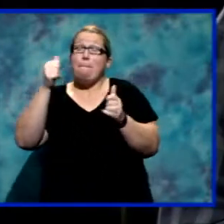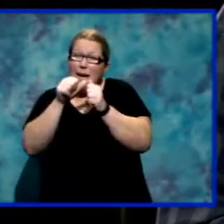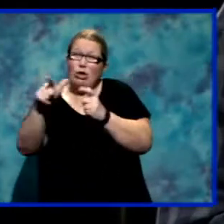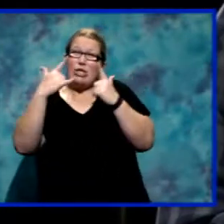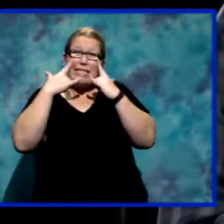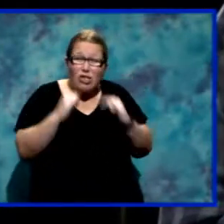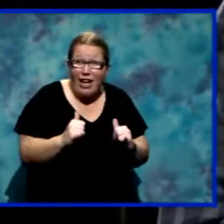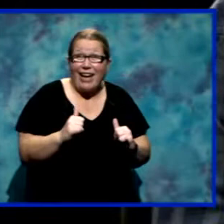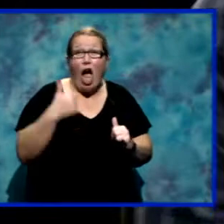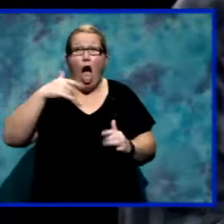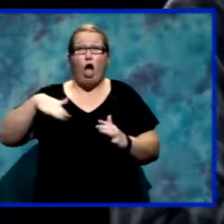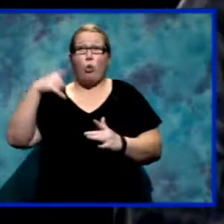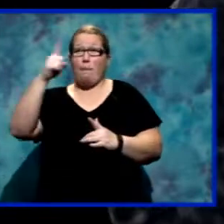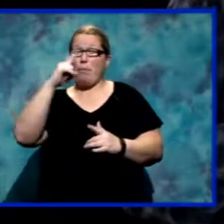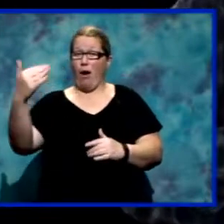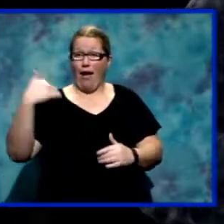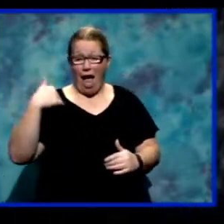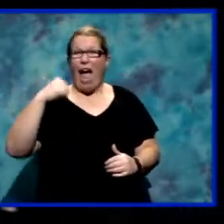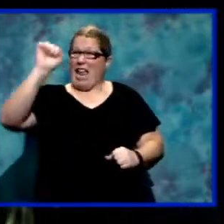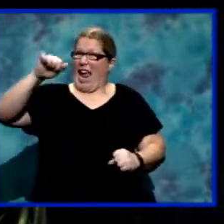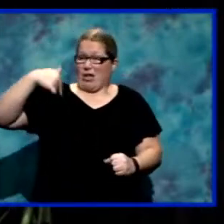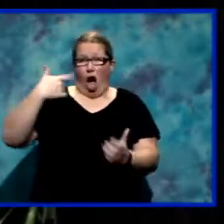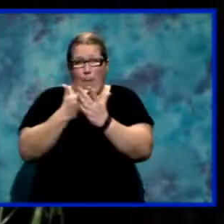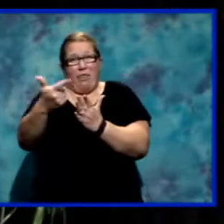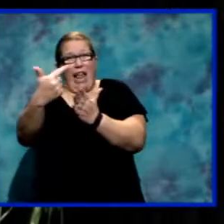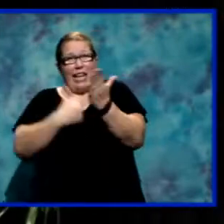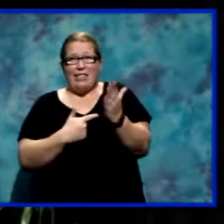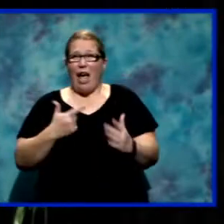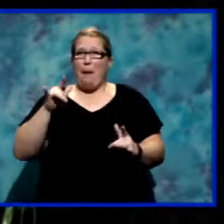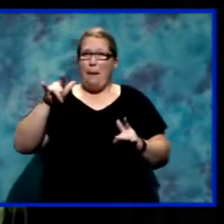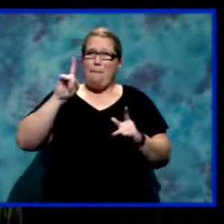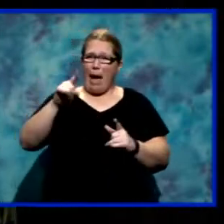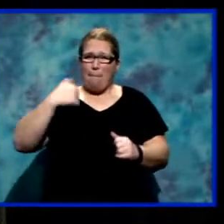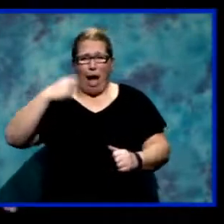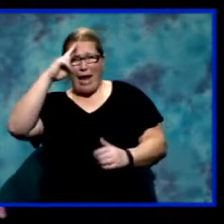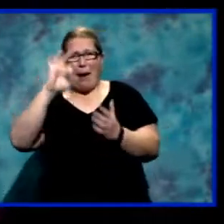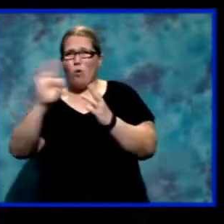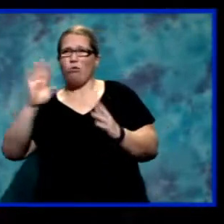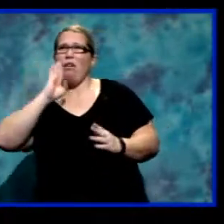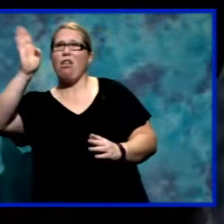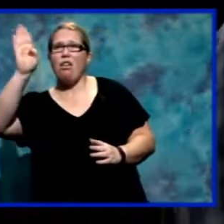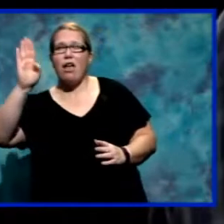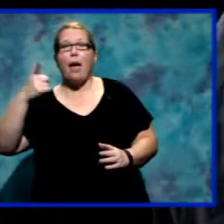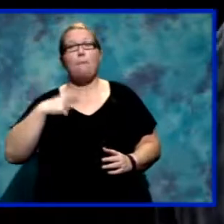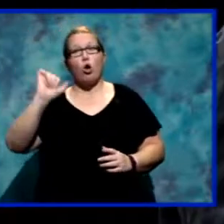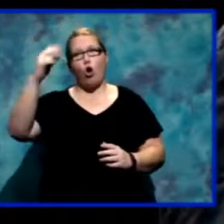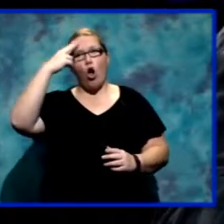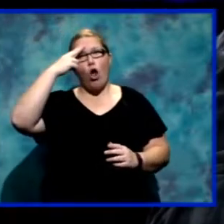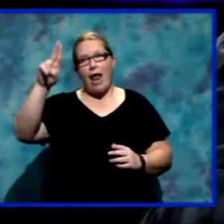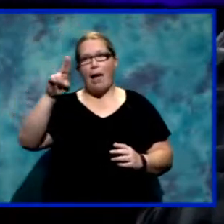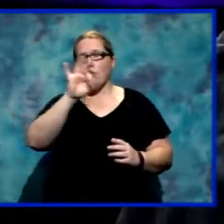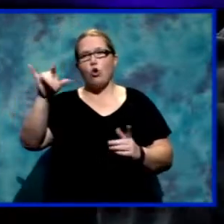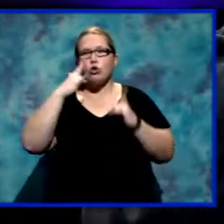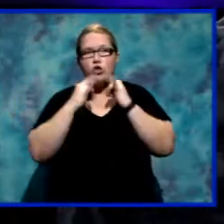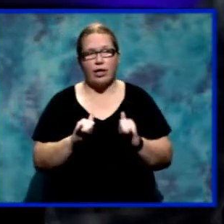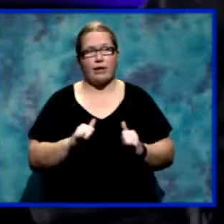don't want anyone coming to me and saying, well, I'm a foundation member, and how come my name wasn't read out? Well, your name wasn't read out because you didn't check. And I'll give you a warning.